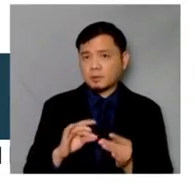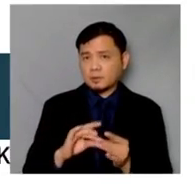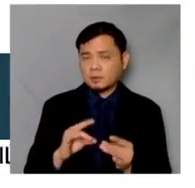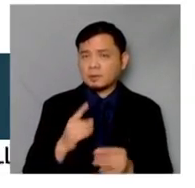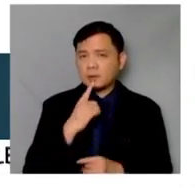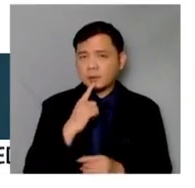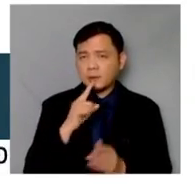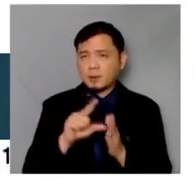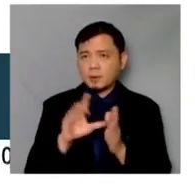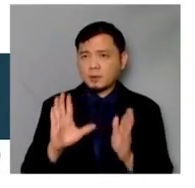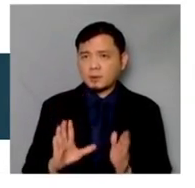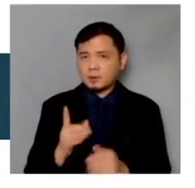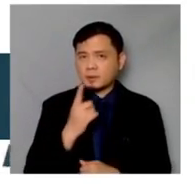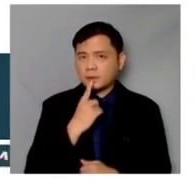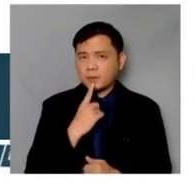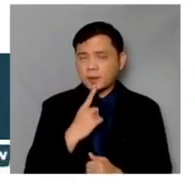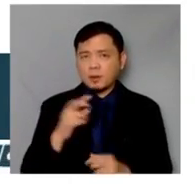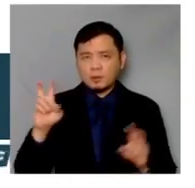and I quote,